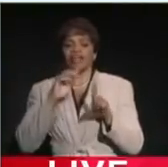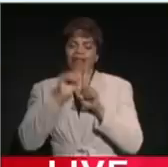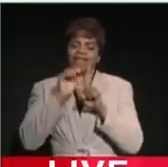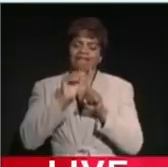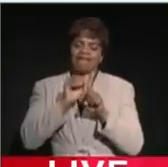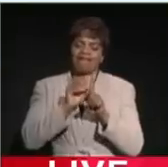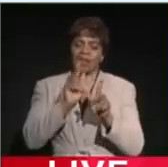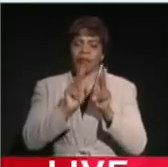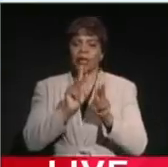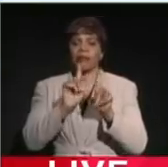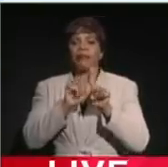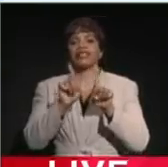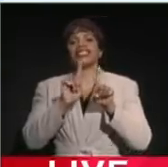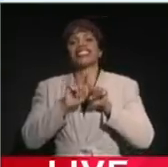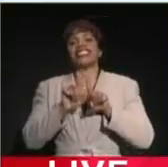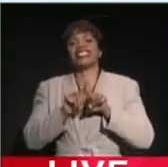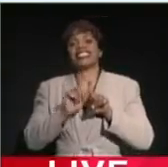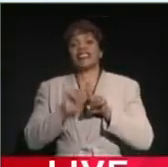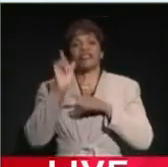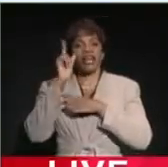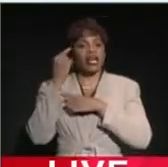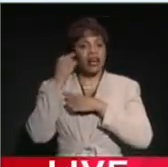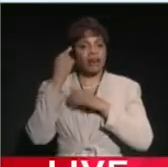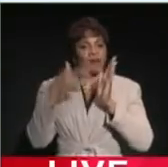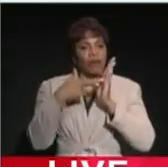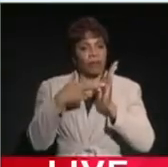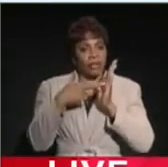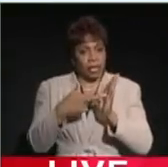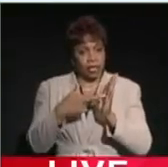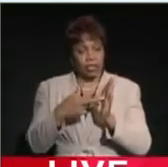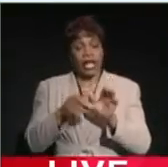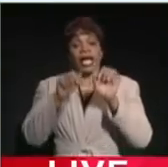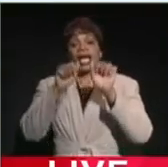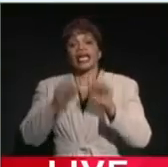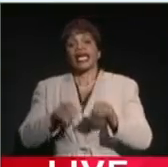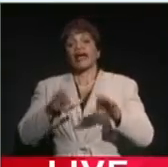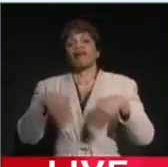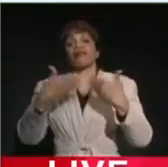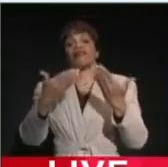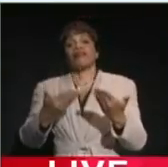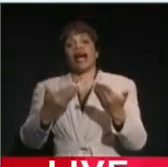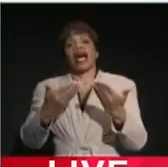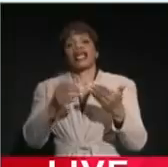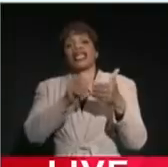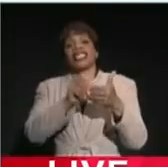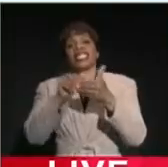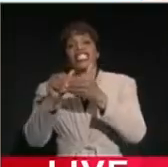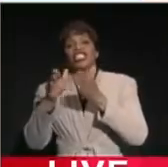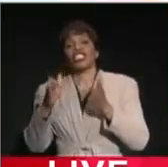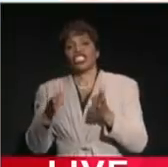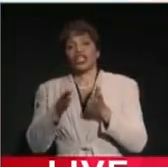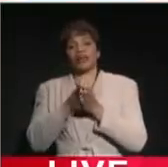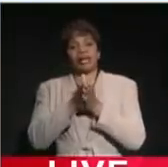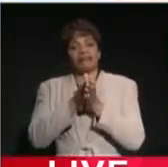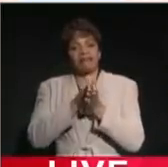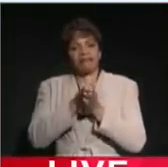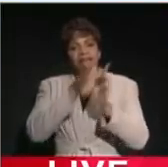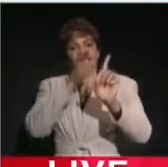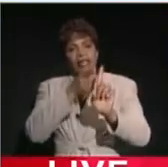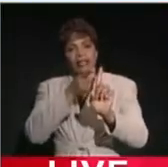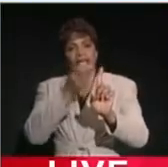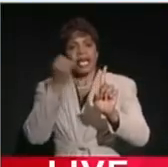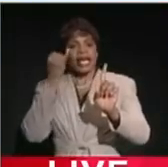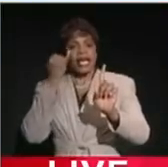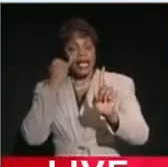government and representation. This is democracy. But you can provide leadership and incentives. And we've said, listen, if you two mayors